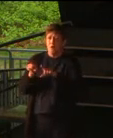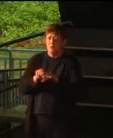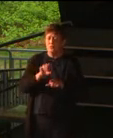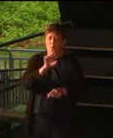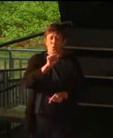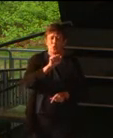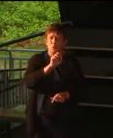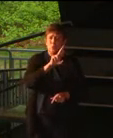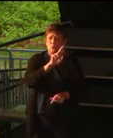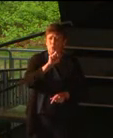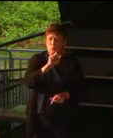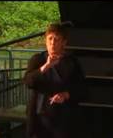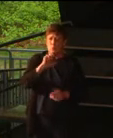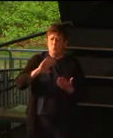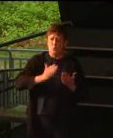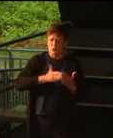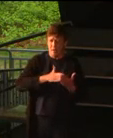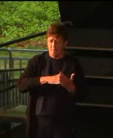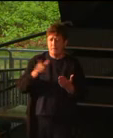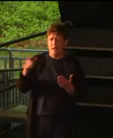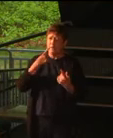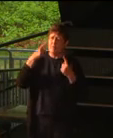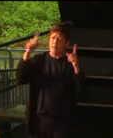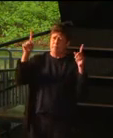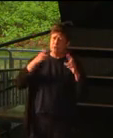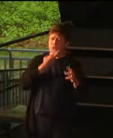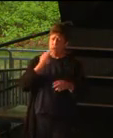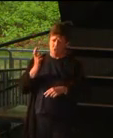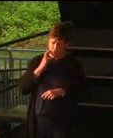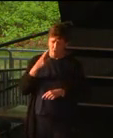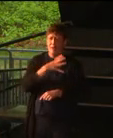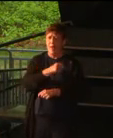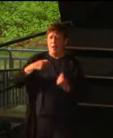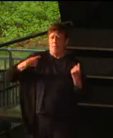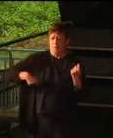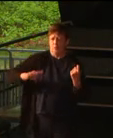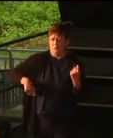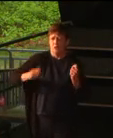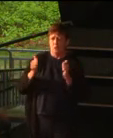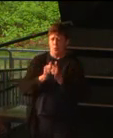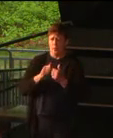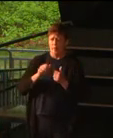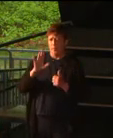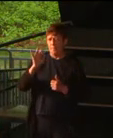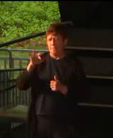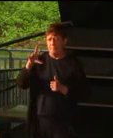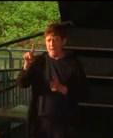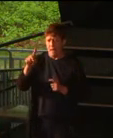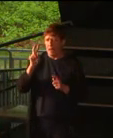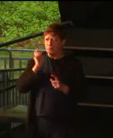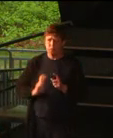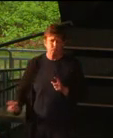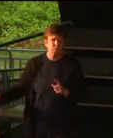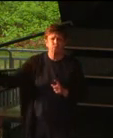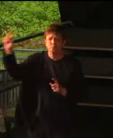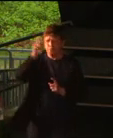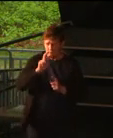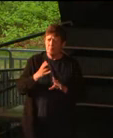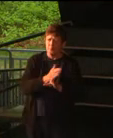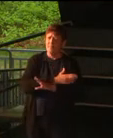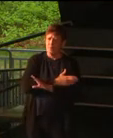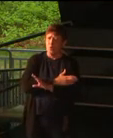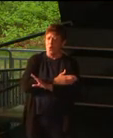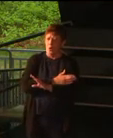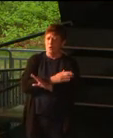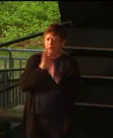Beard Foundation-nominated restaurant and as a musician with a touring rock band before pursuing an education and career that